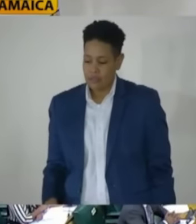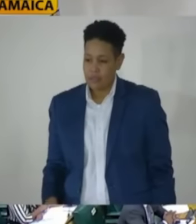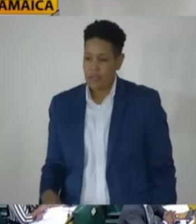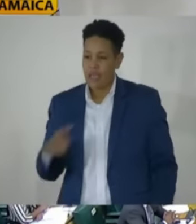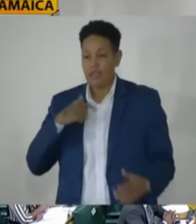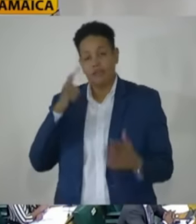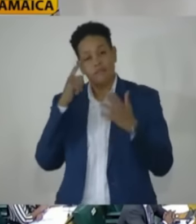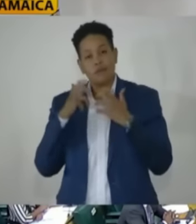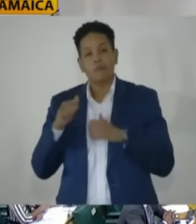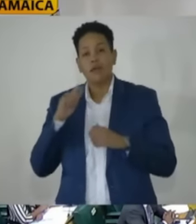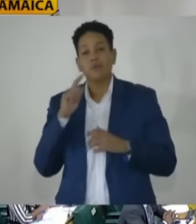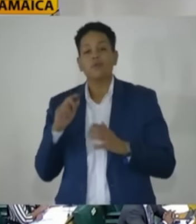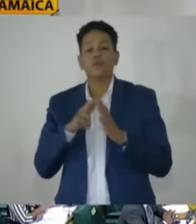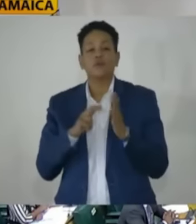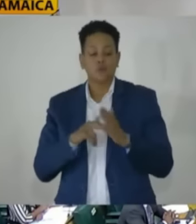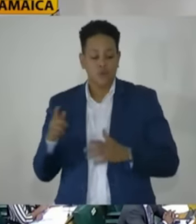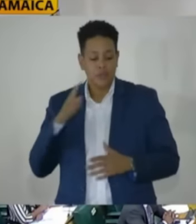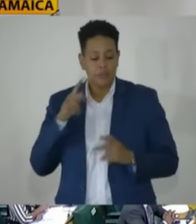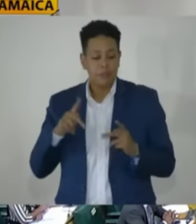Come.